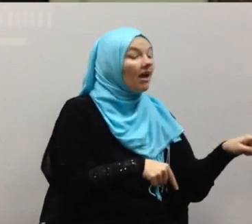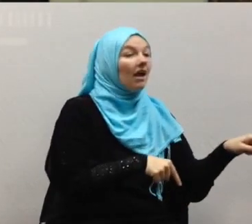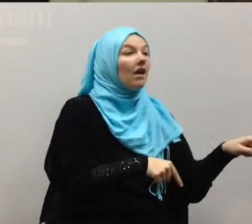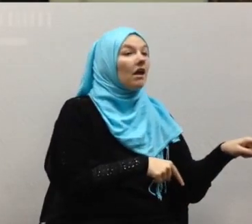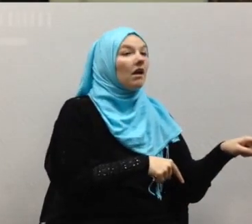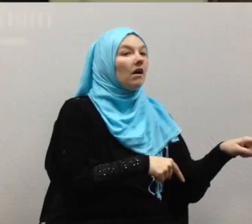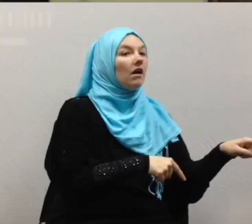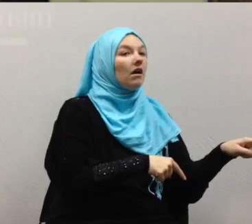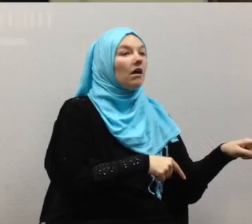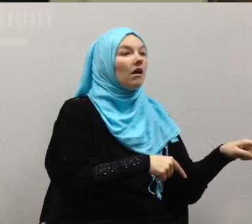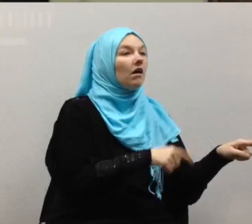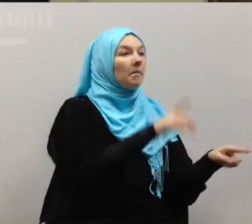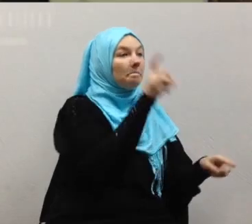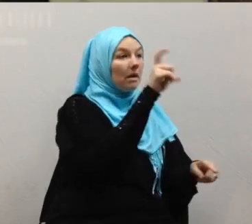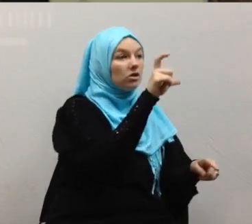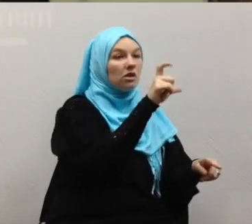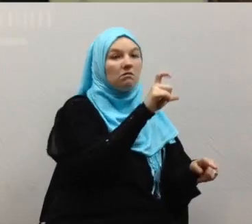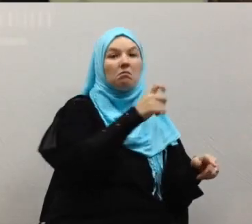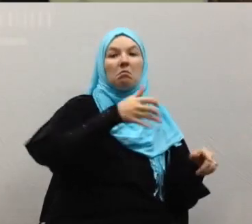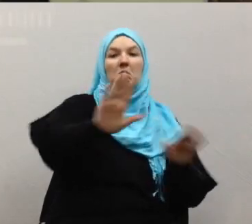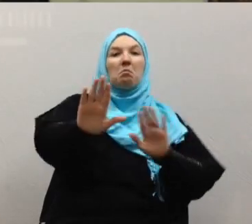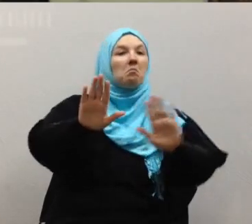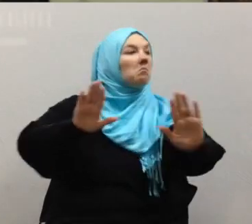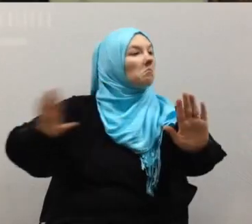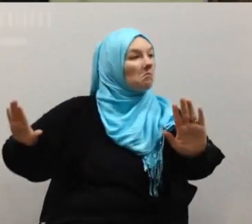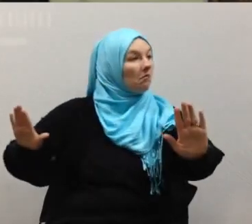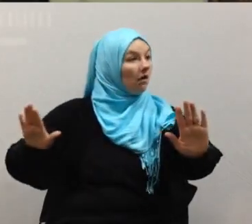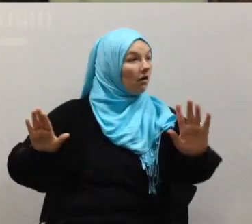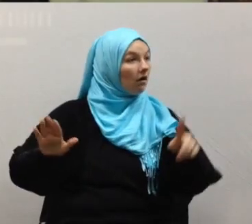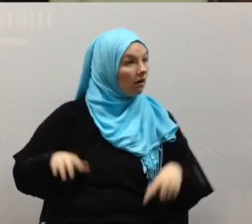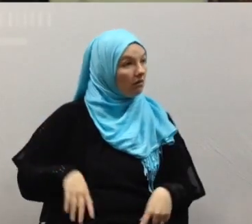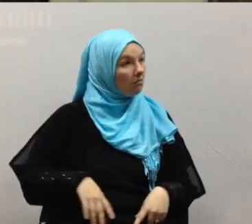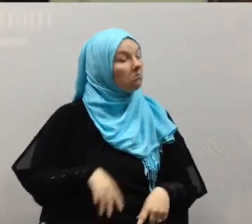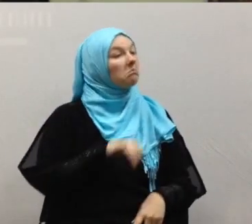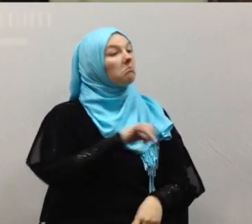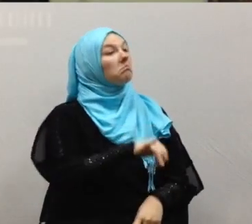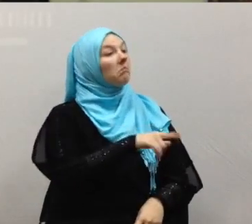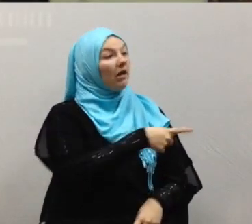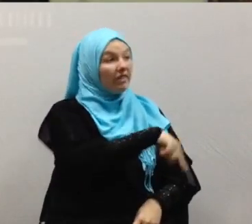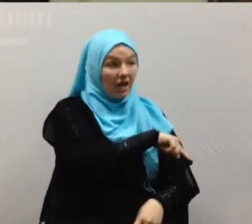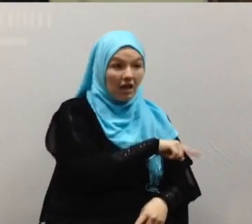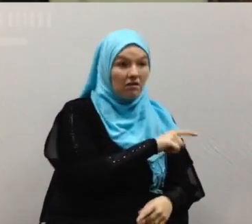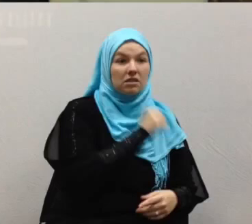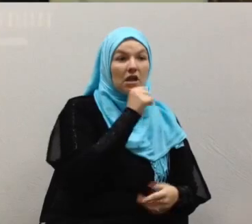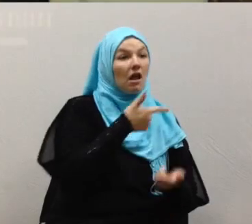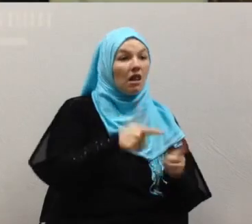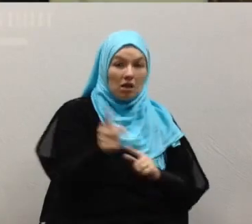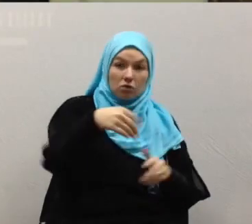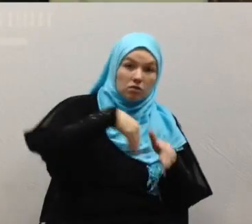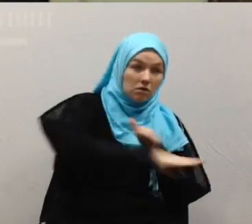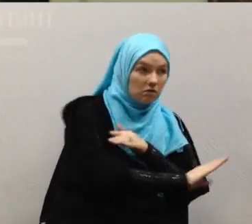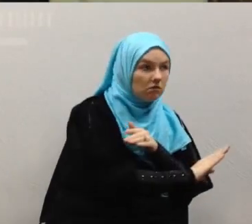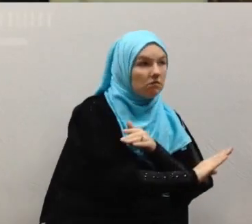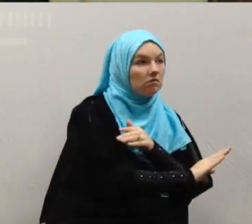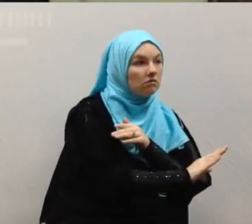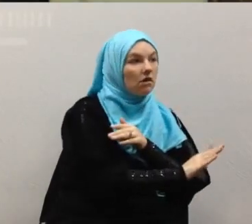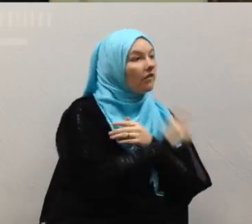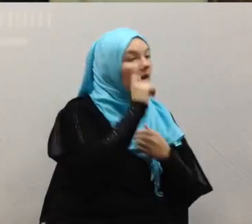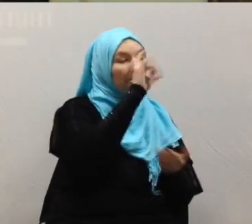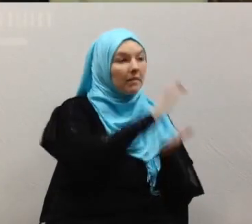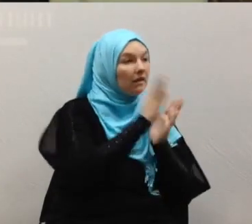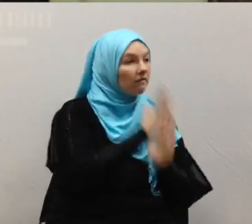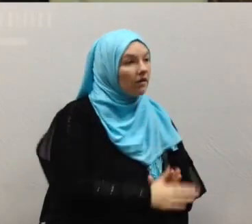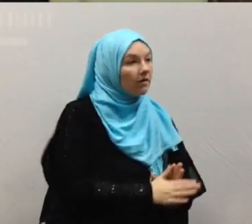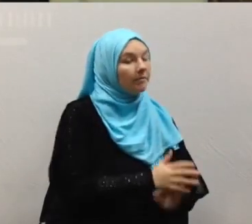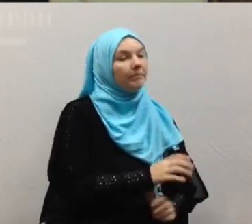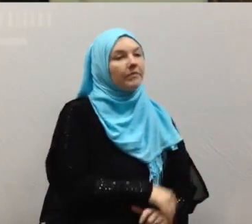while the offering was prevented from reaching its place of sacrifice. And if not for believing men and believing women whom